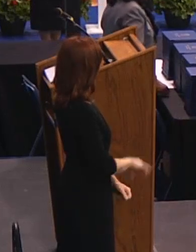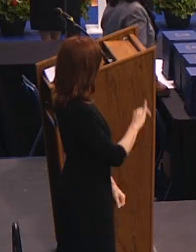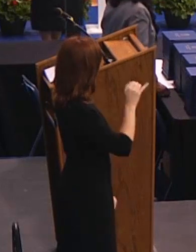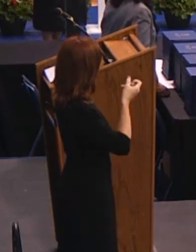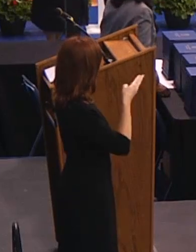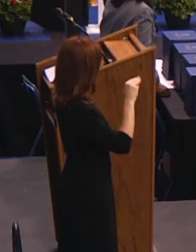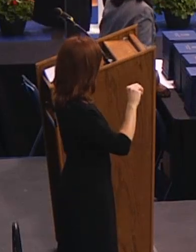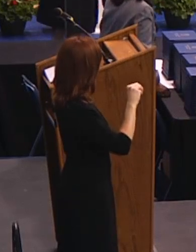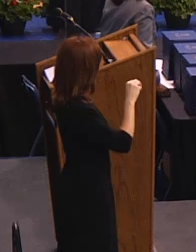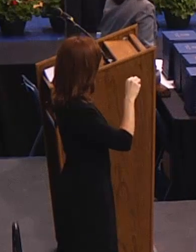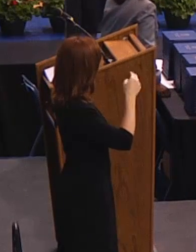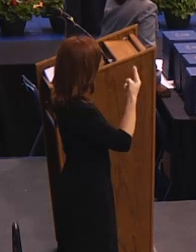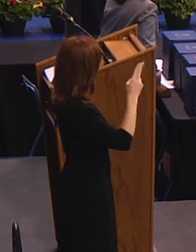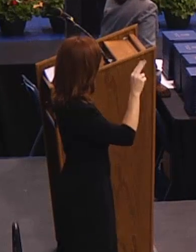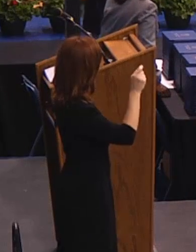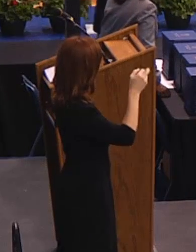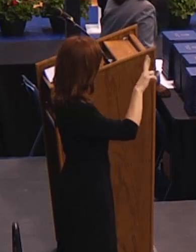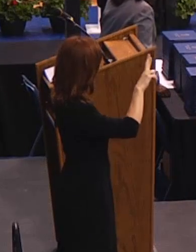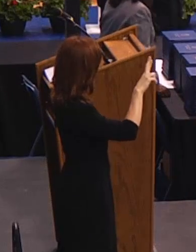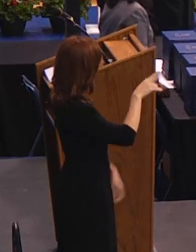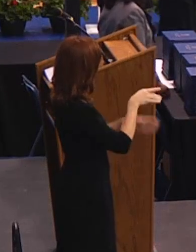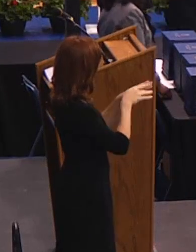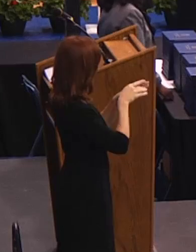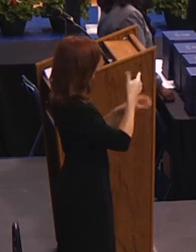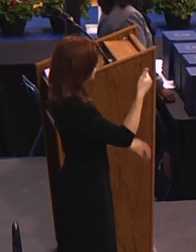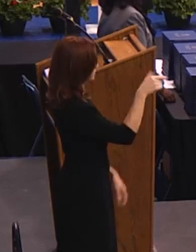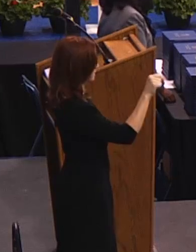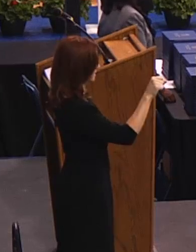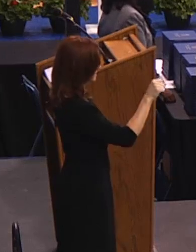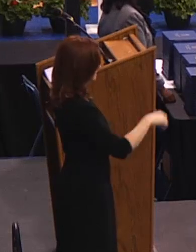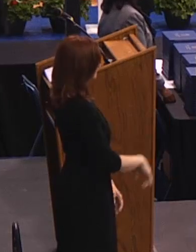Jasmine Guadalupe Hunter, General Studies.